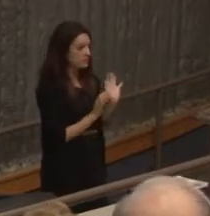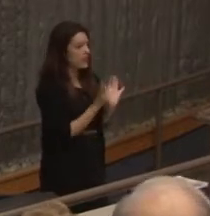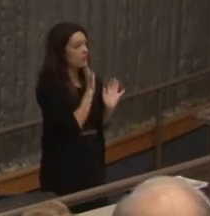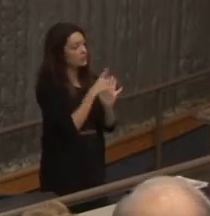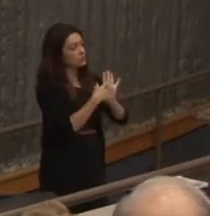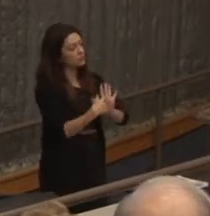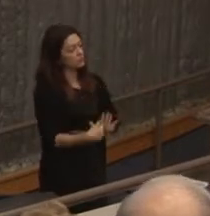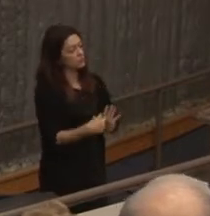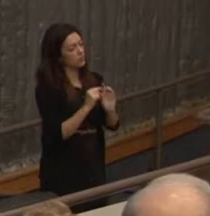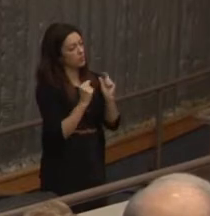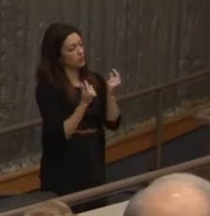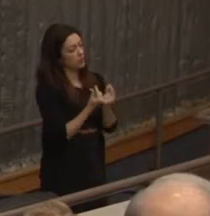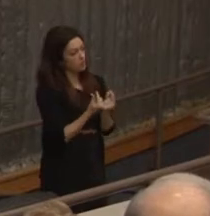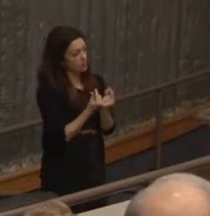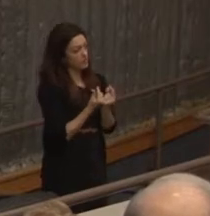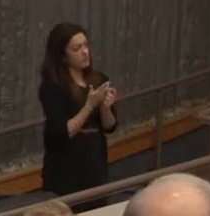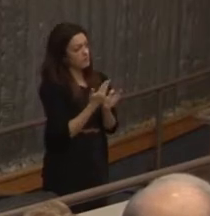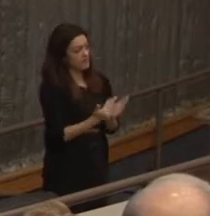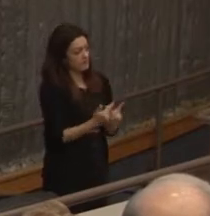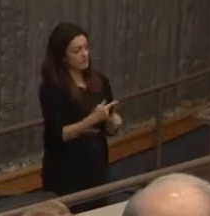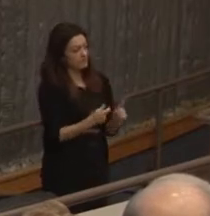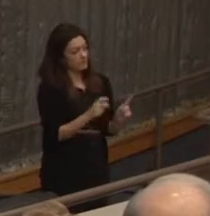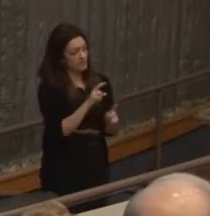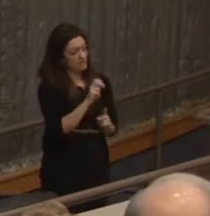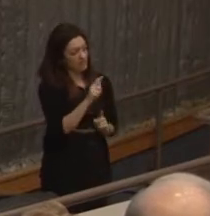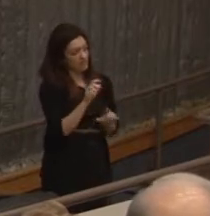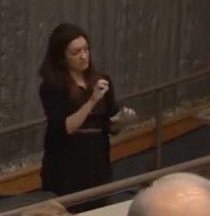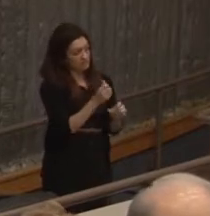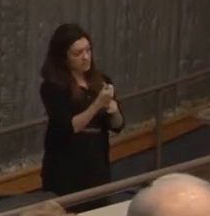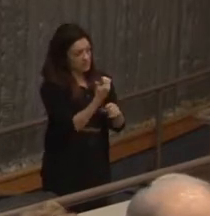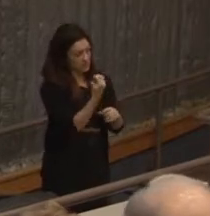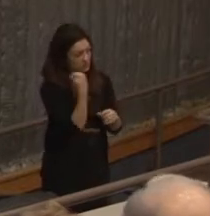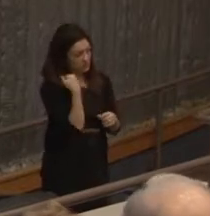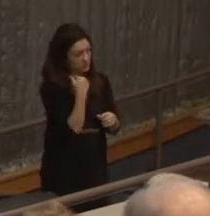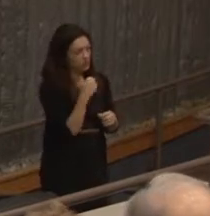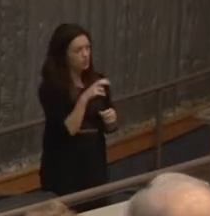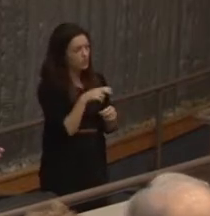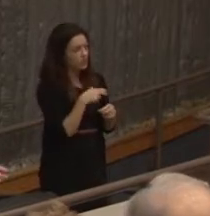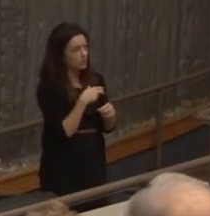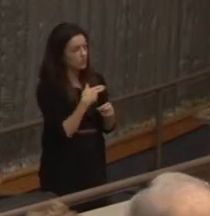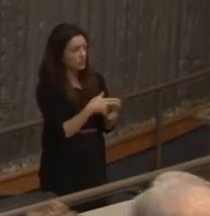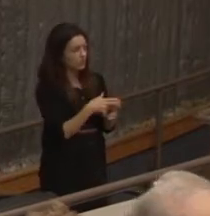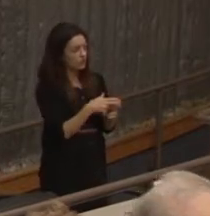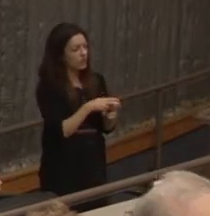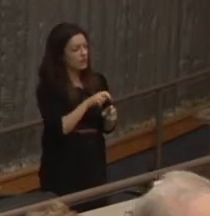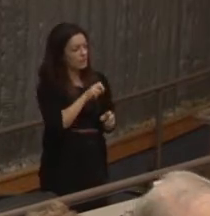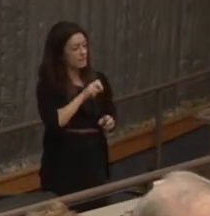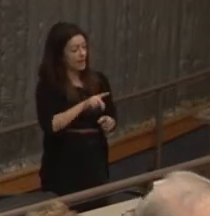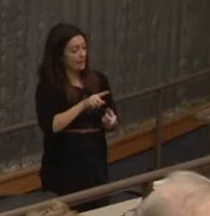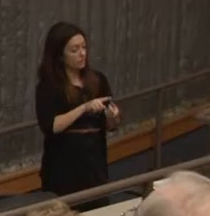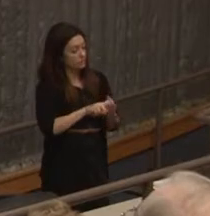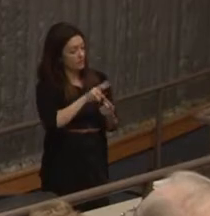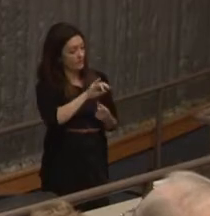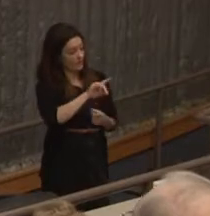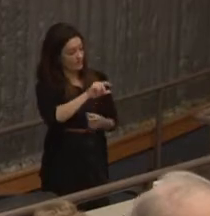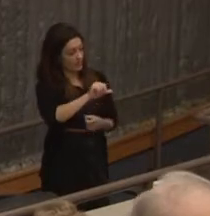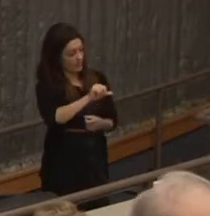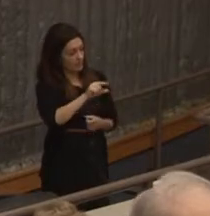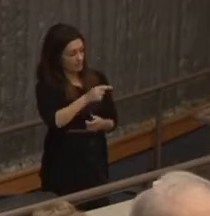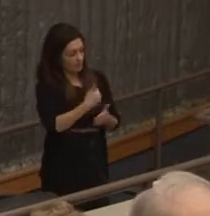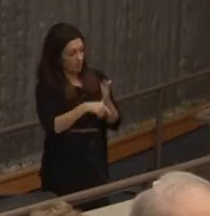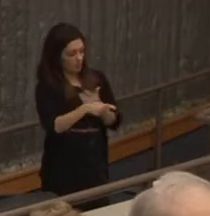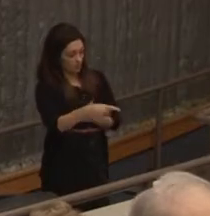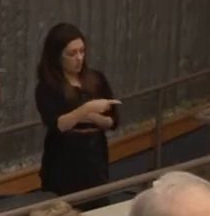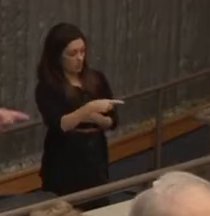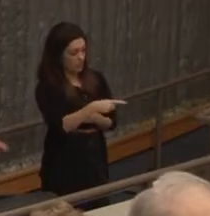of paintings from a volume we did some years ago called Return to Vilna. Sam was born in Vilna. It was in Poland when he was born.